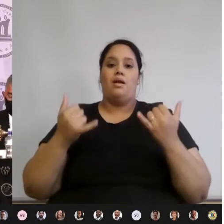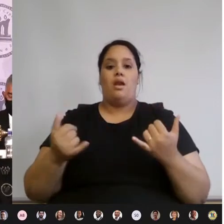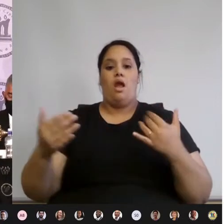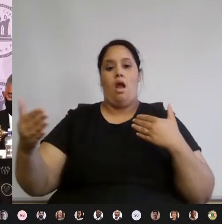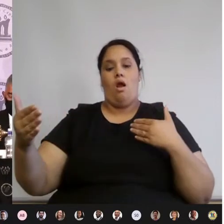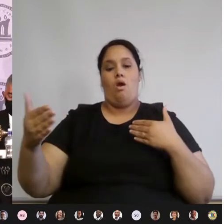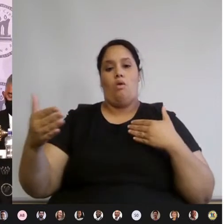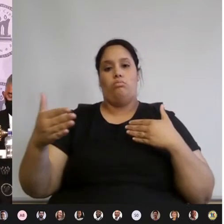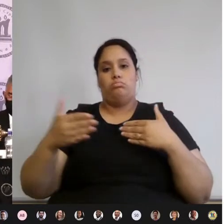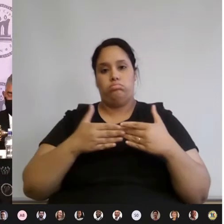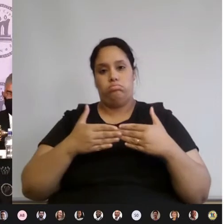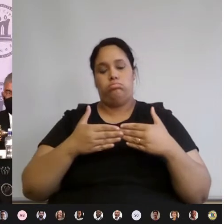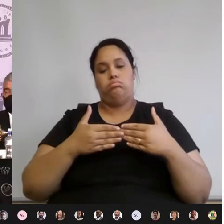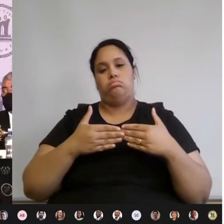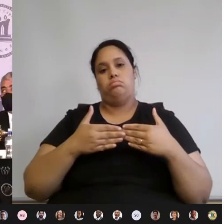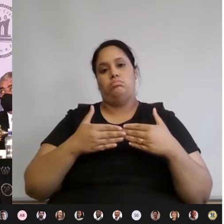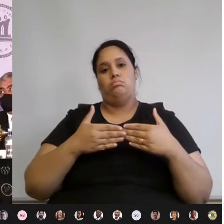the